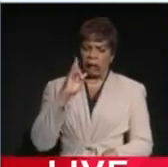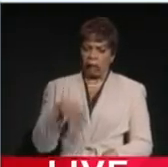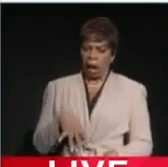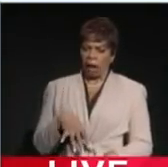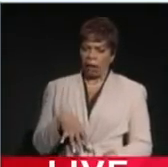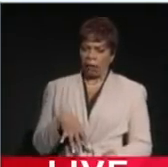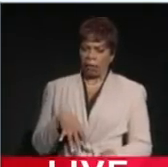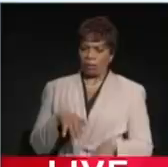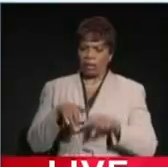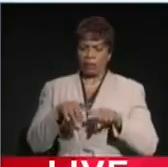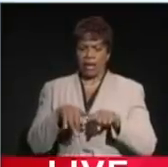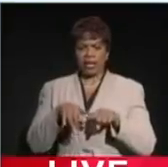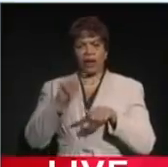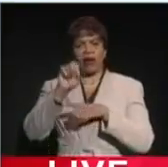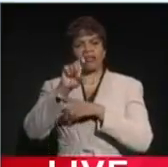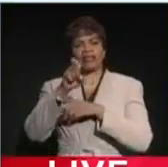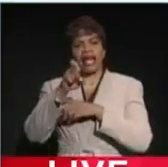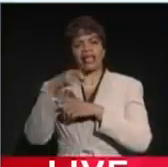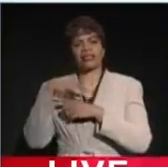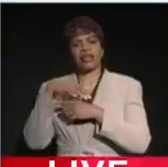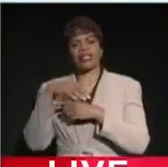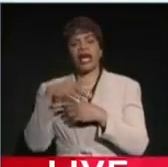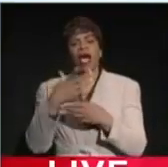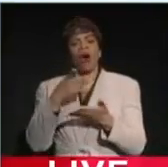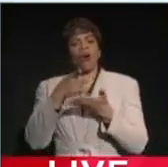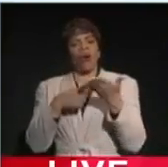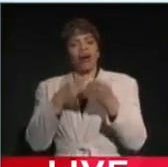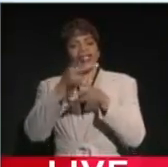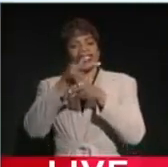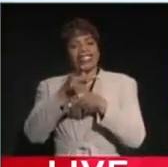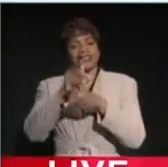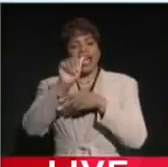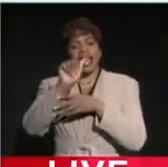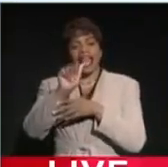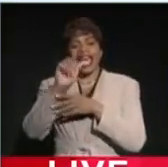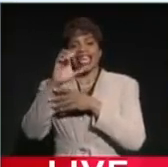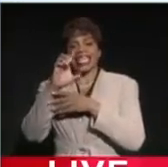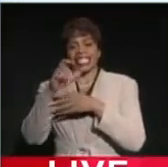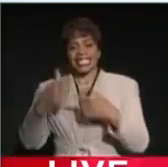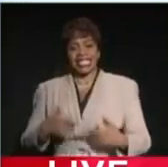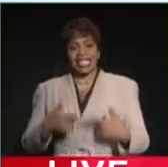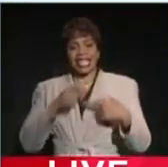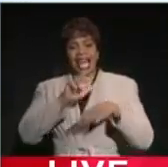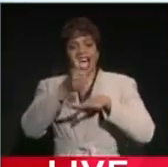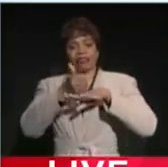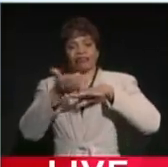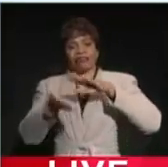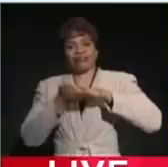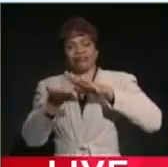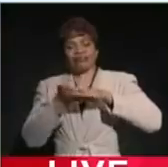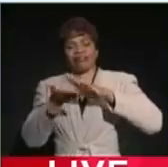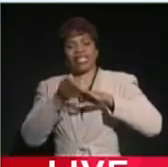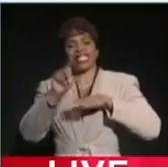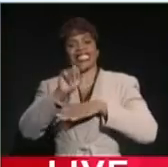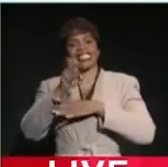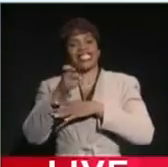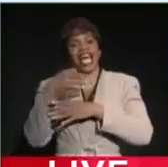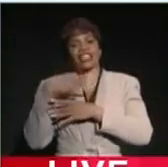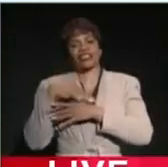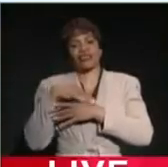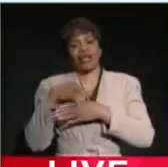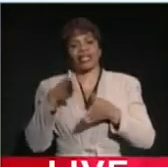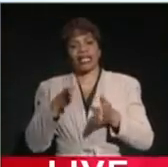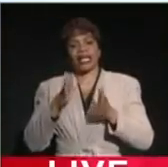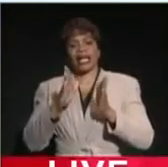comes to tax credits. The only thing that keeps Atlantic City alive now and attracts businesses to Atlantic City are those tax credits that have allowed and